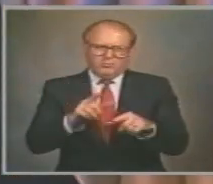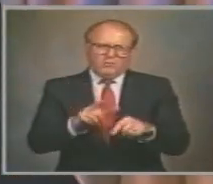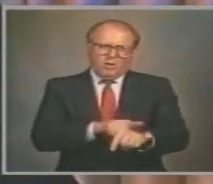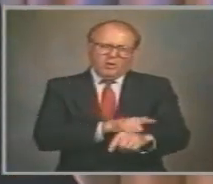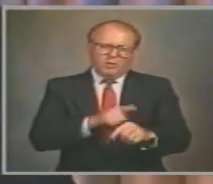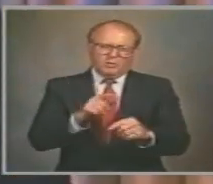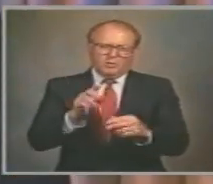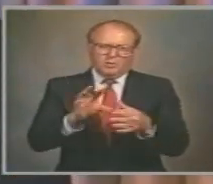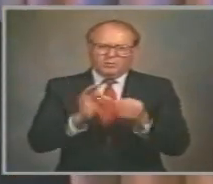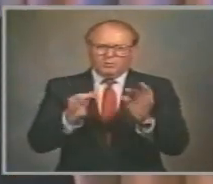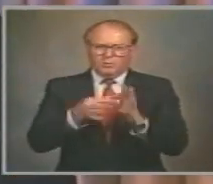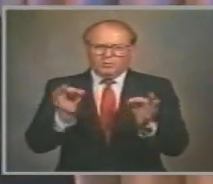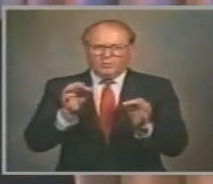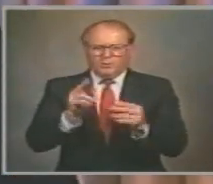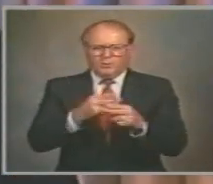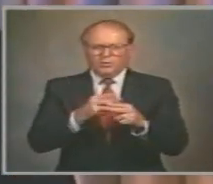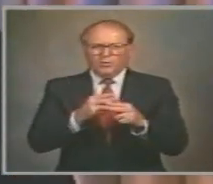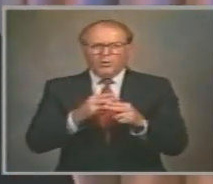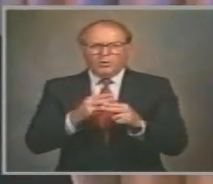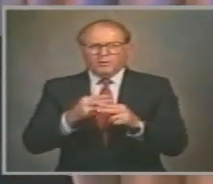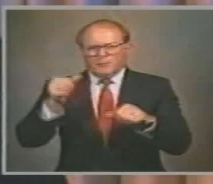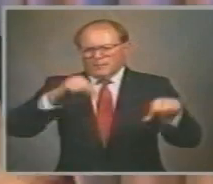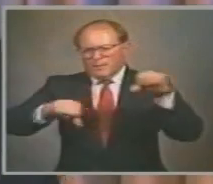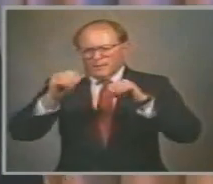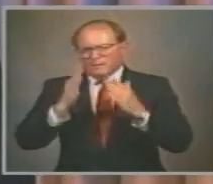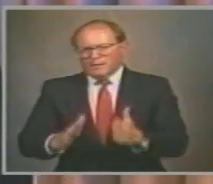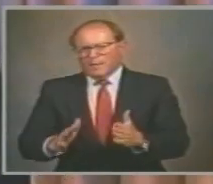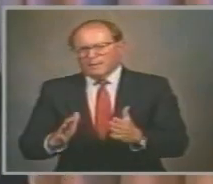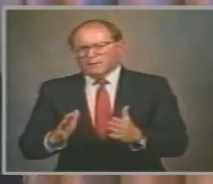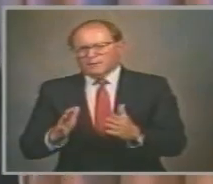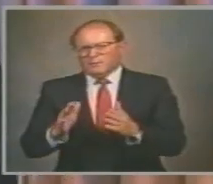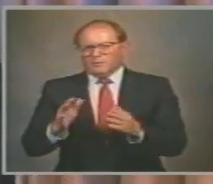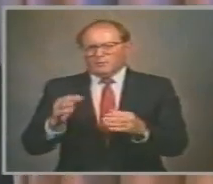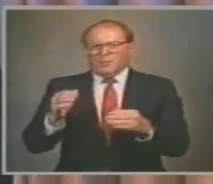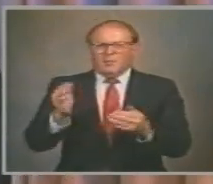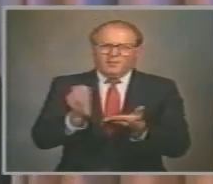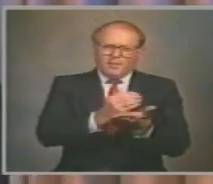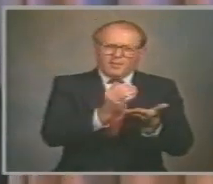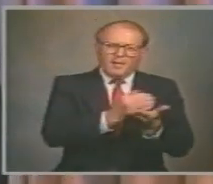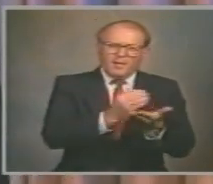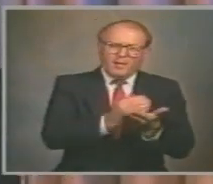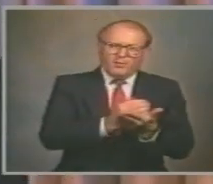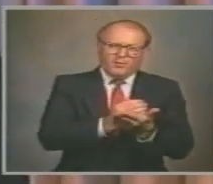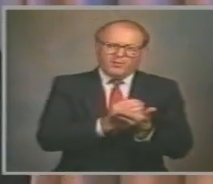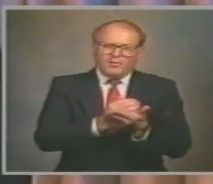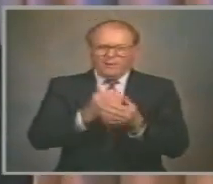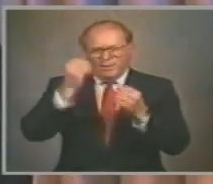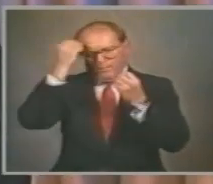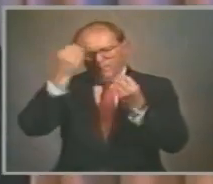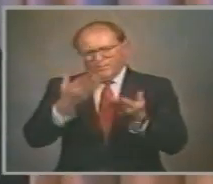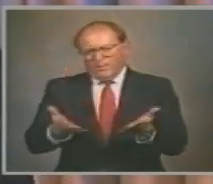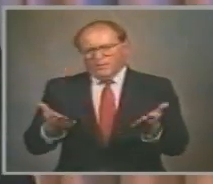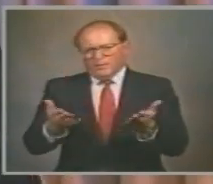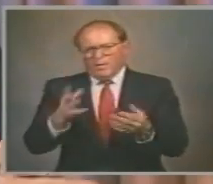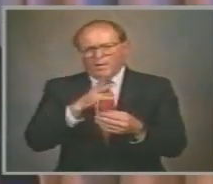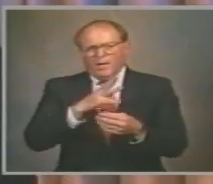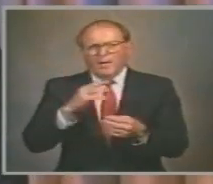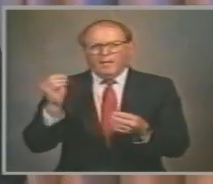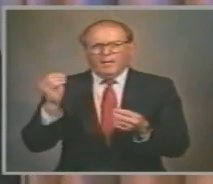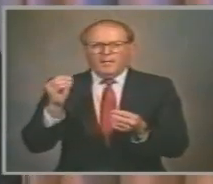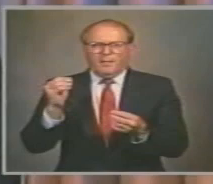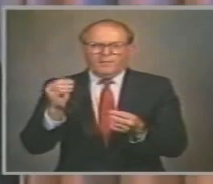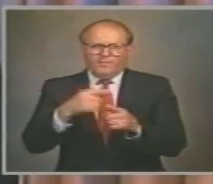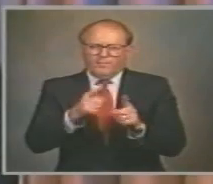is the best equipped to examine raw data and to organize it for use by philosophers and thinkers in